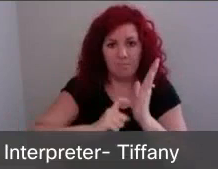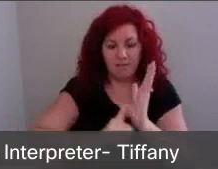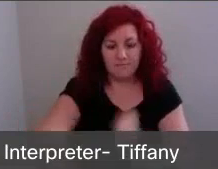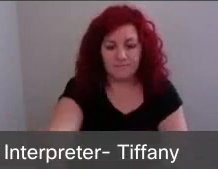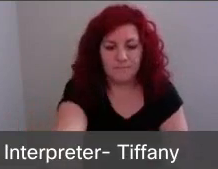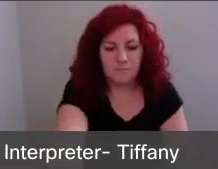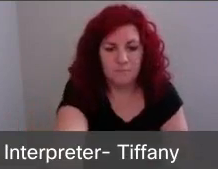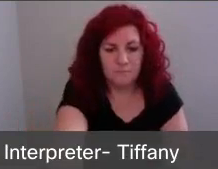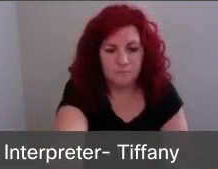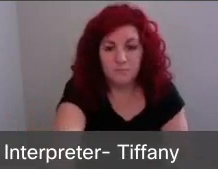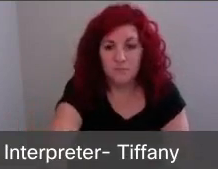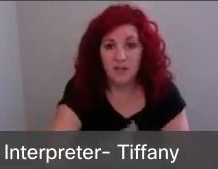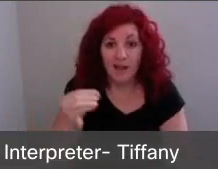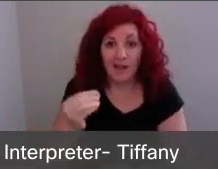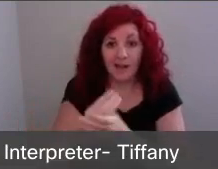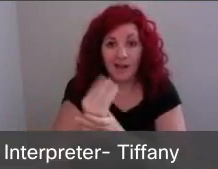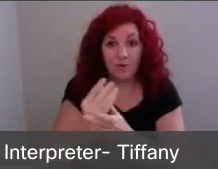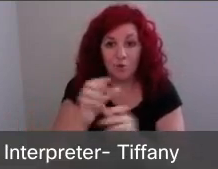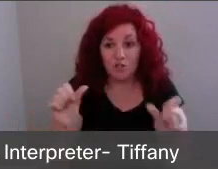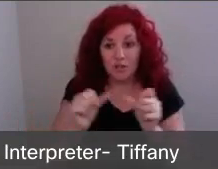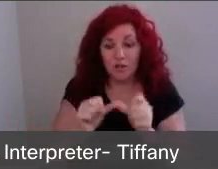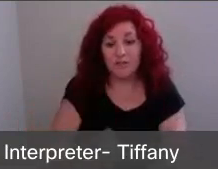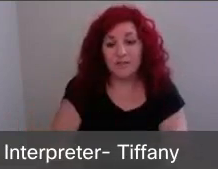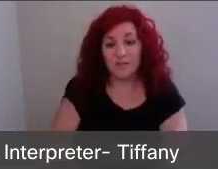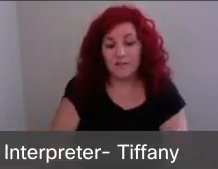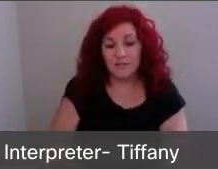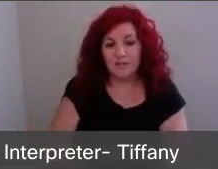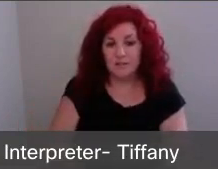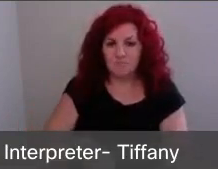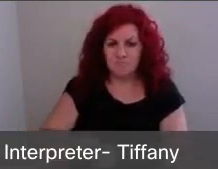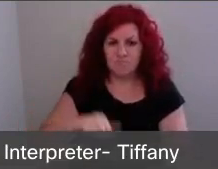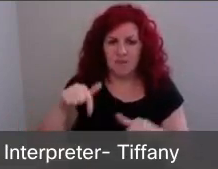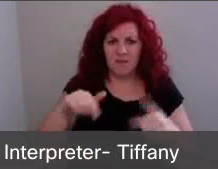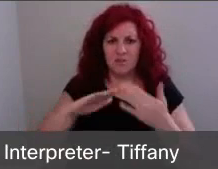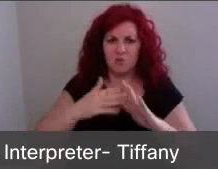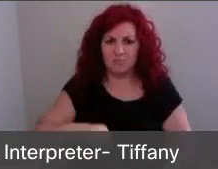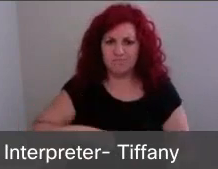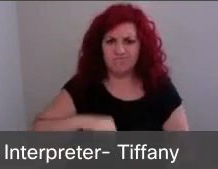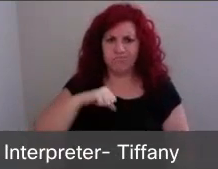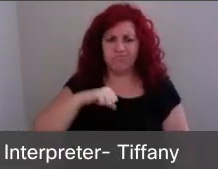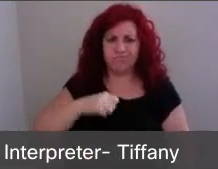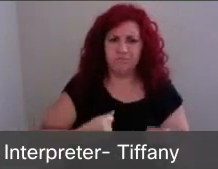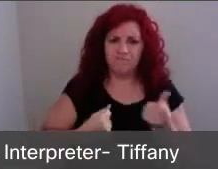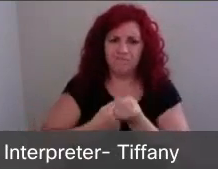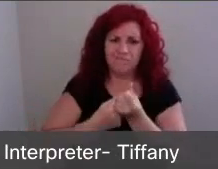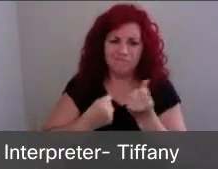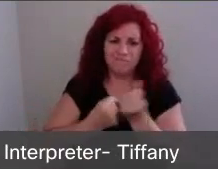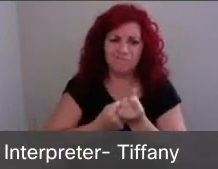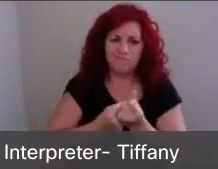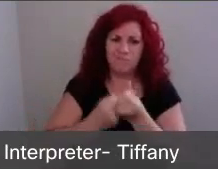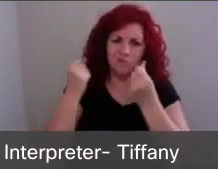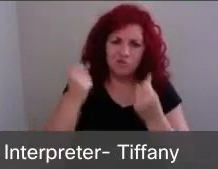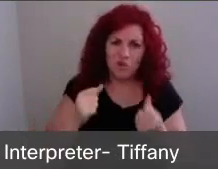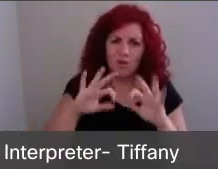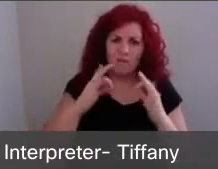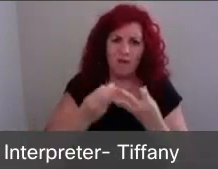in the agriculture area. We're a very proud community that support each other, very strong family